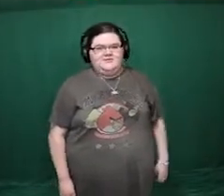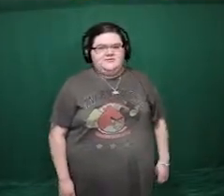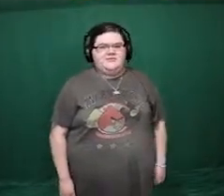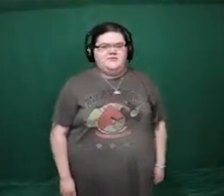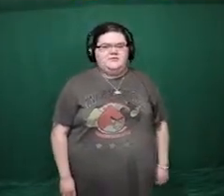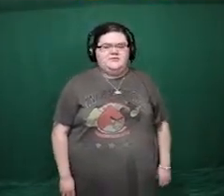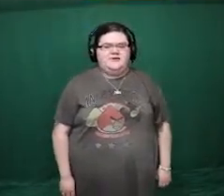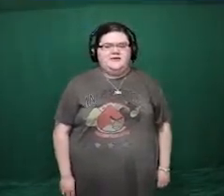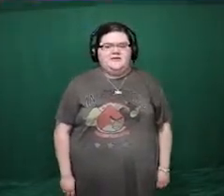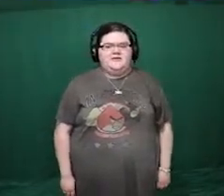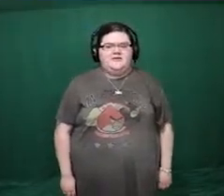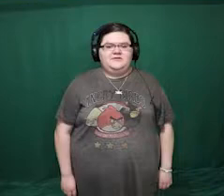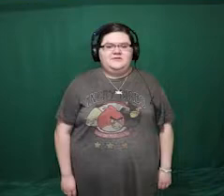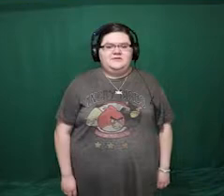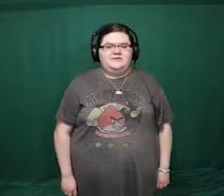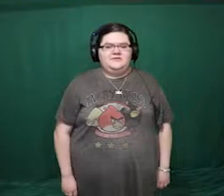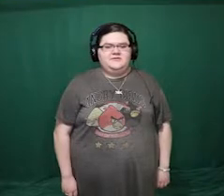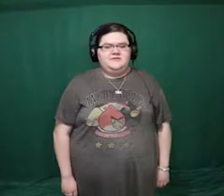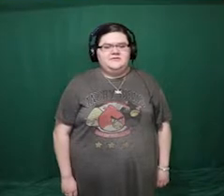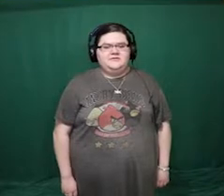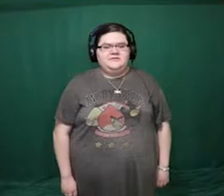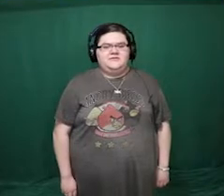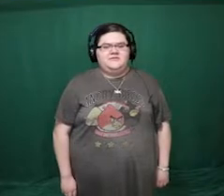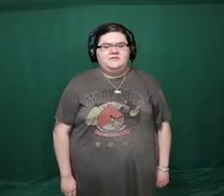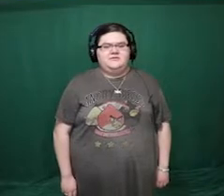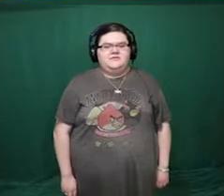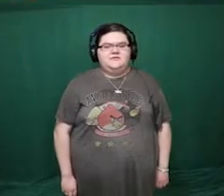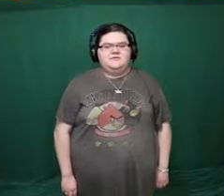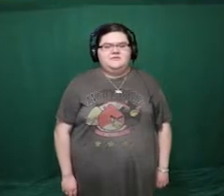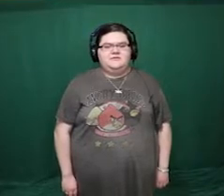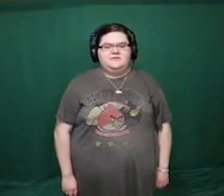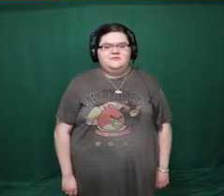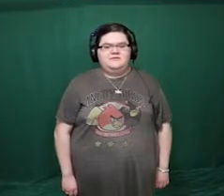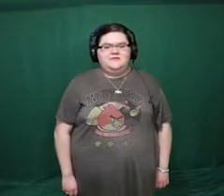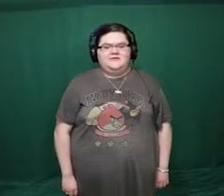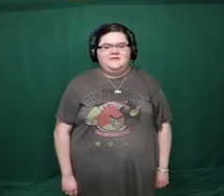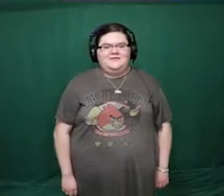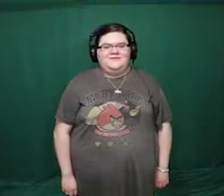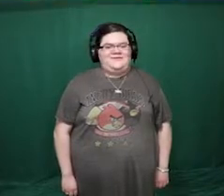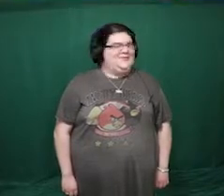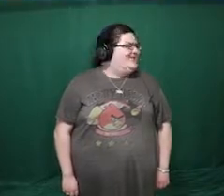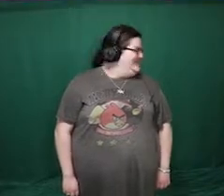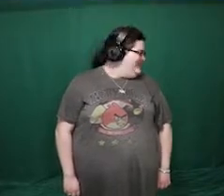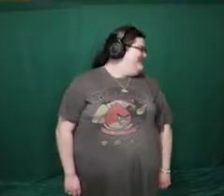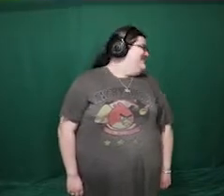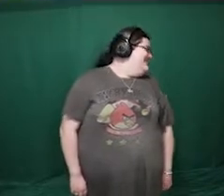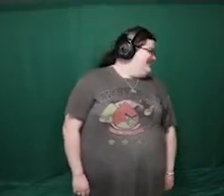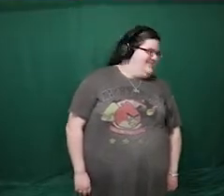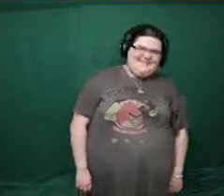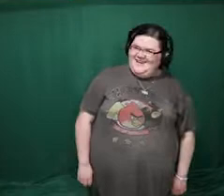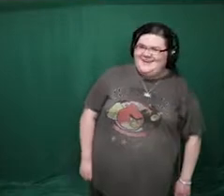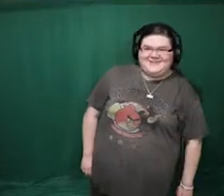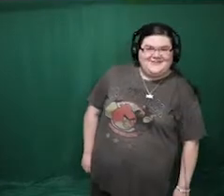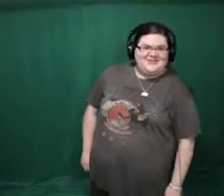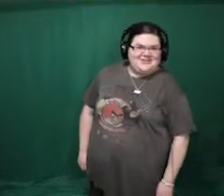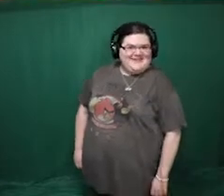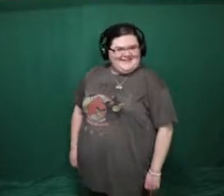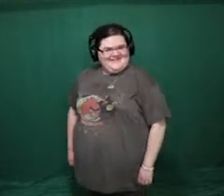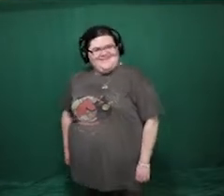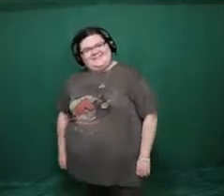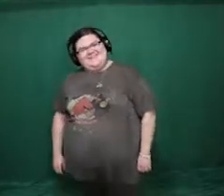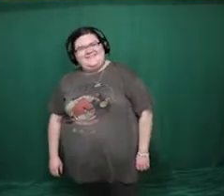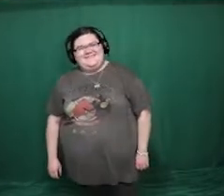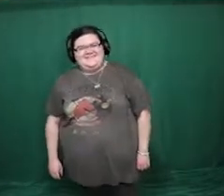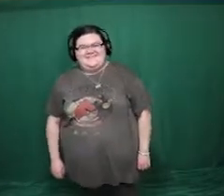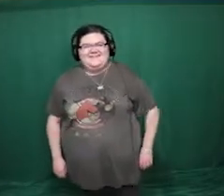Mango, orange, watermelon. Listen to the fucking music in the background. This game is for sugar. This game needs sugar. It's for sugar.